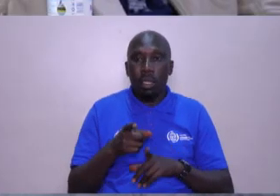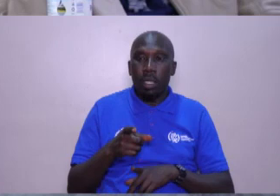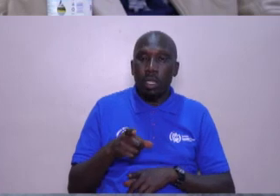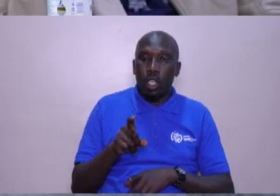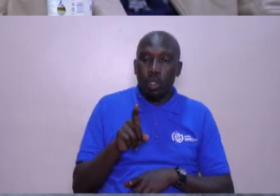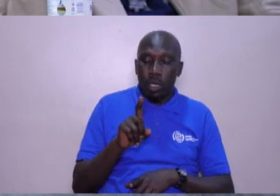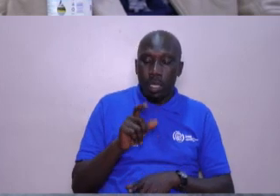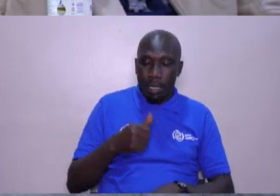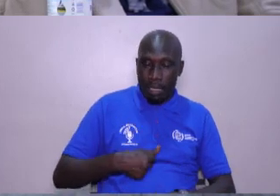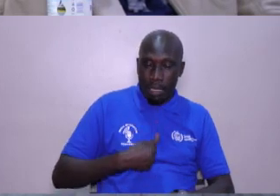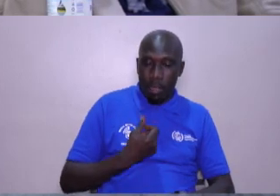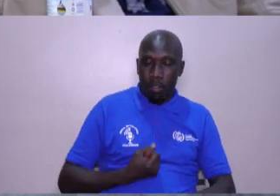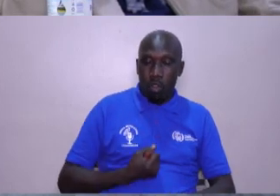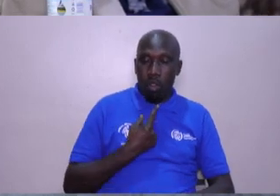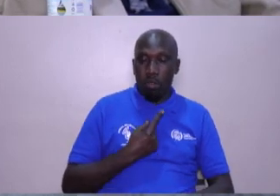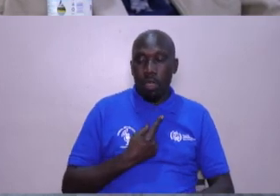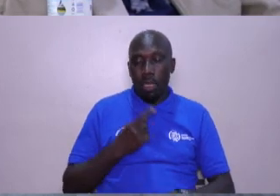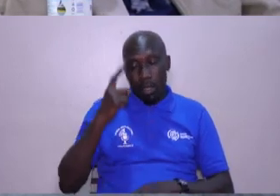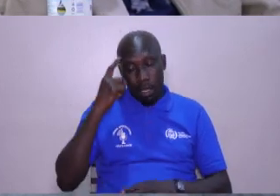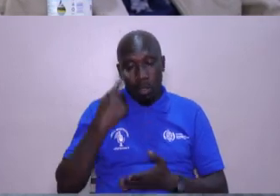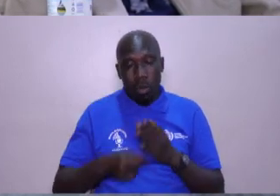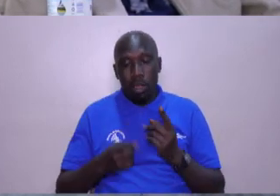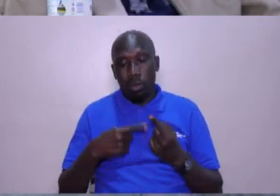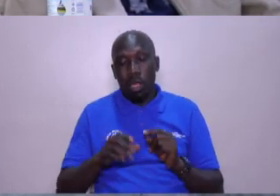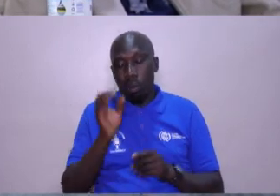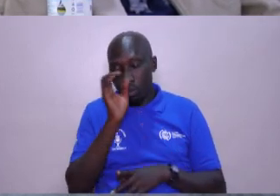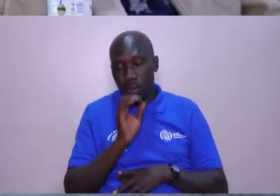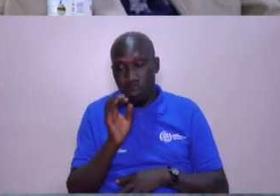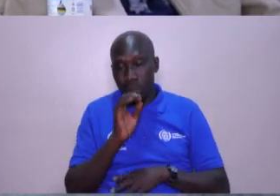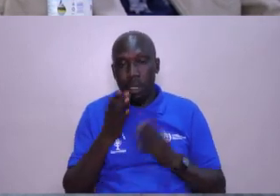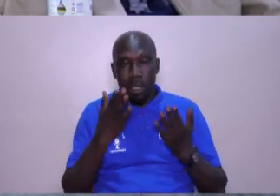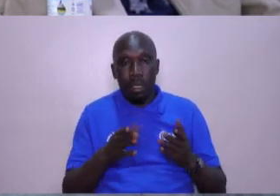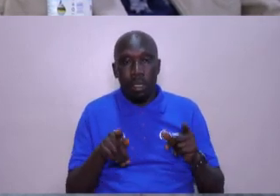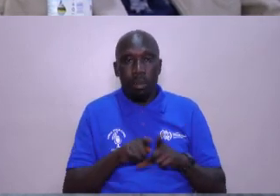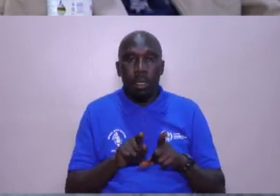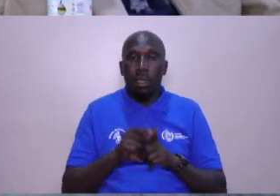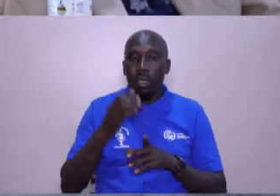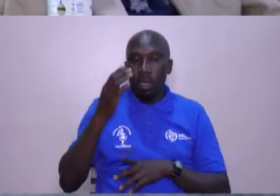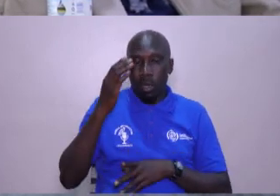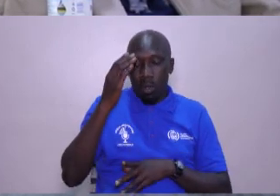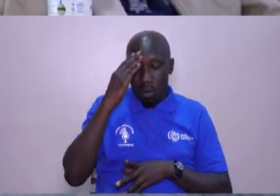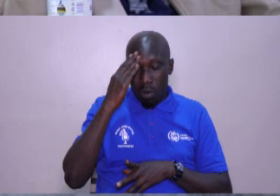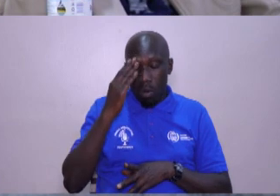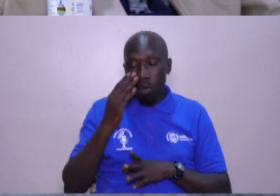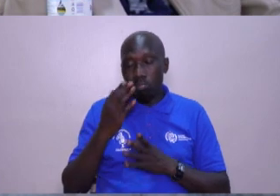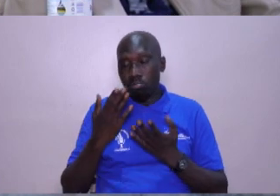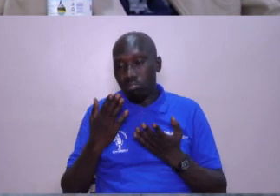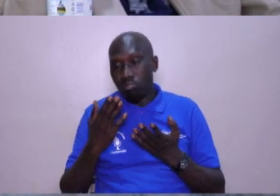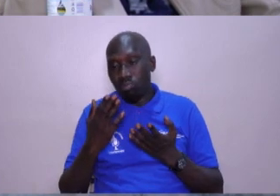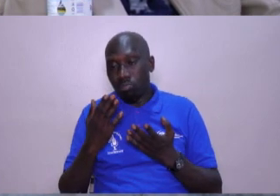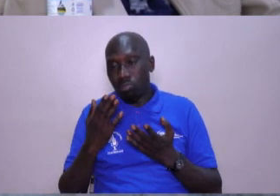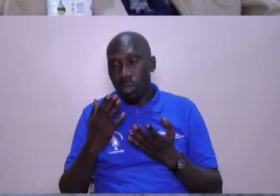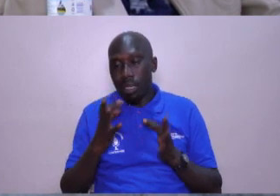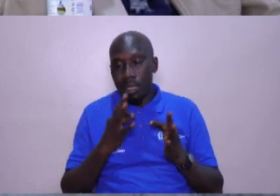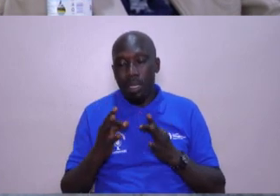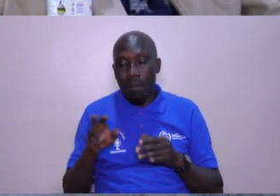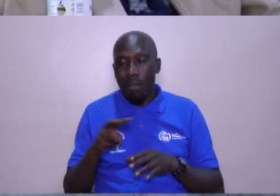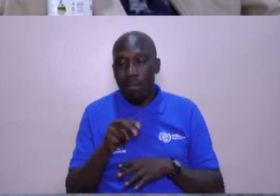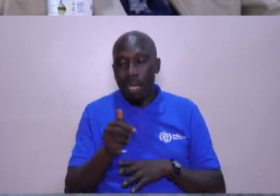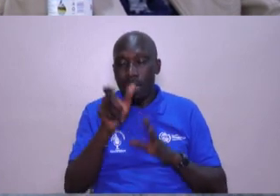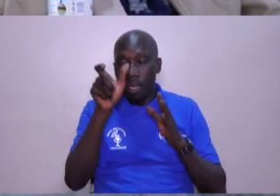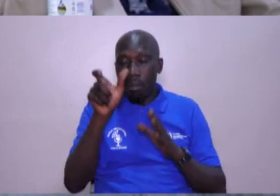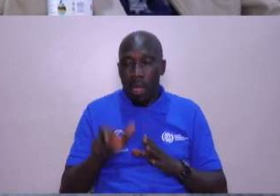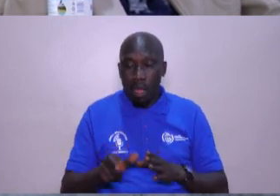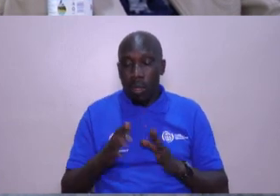self-esteem, which is I think what they are looking at the end of the day. That they are also normal human beings like any other person. So how do we cater for